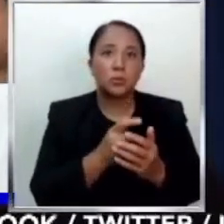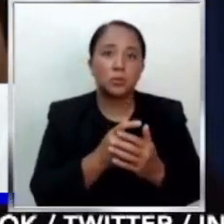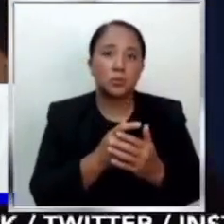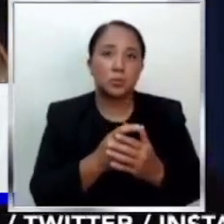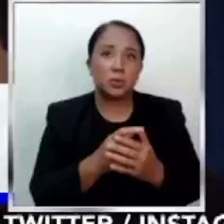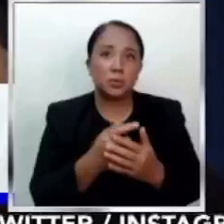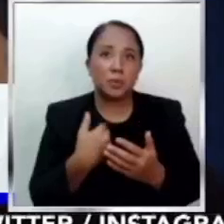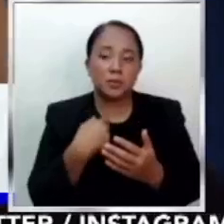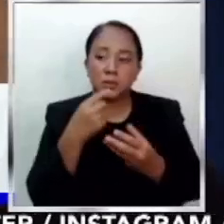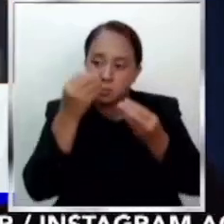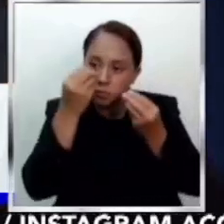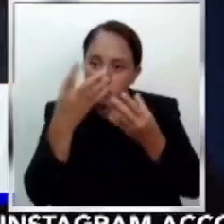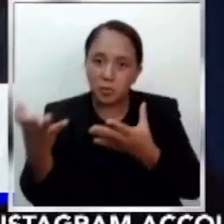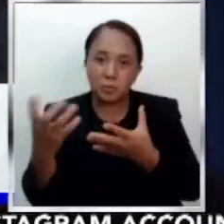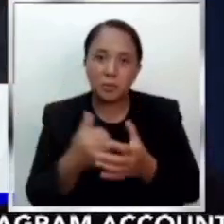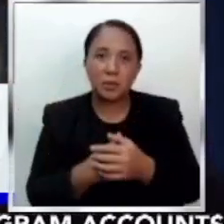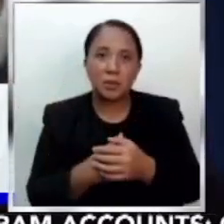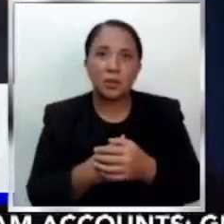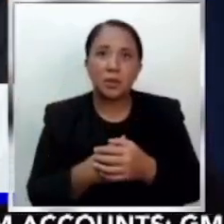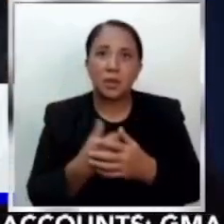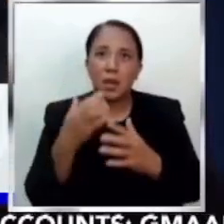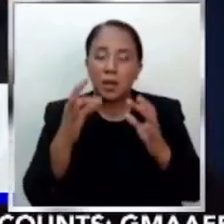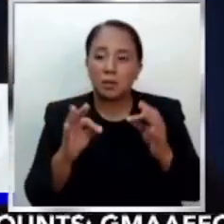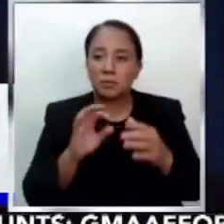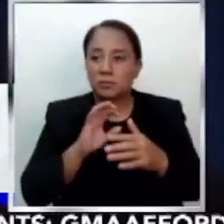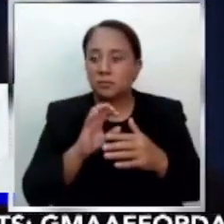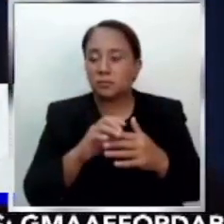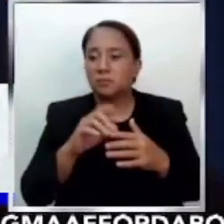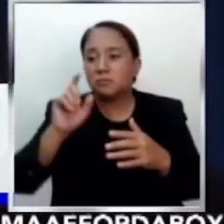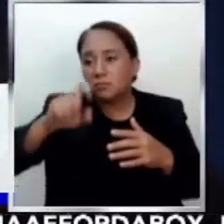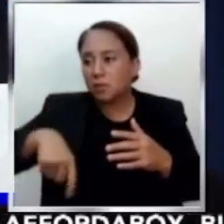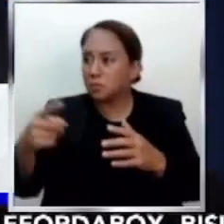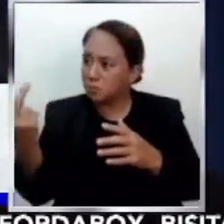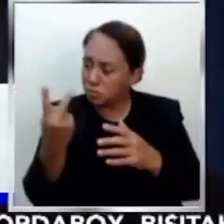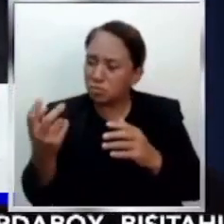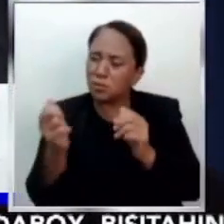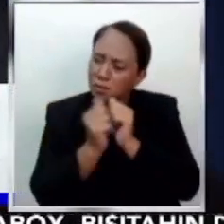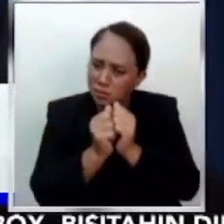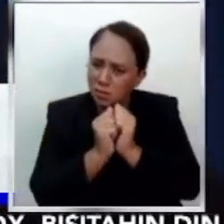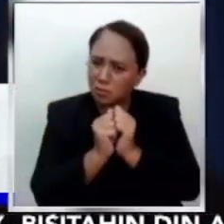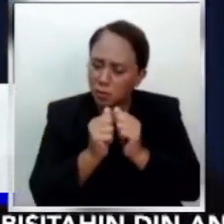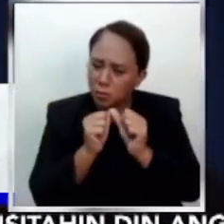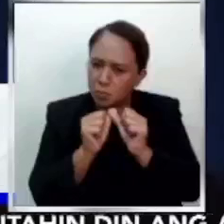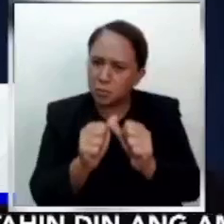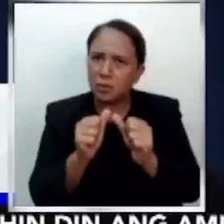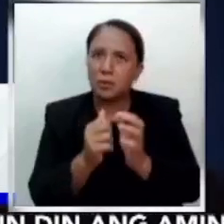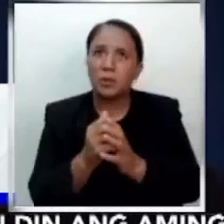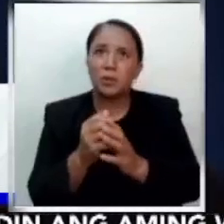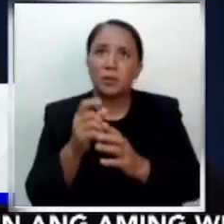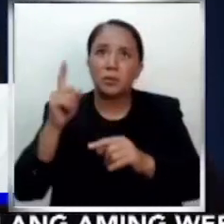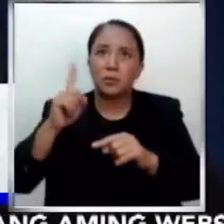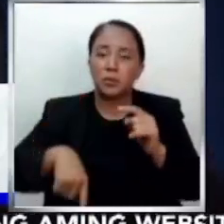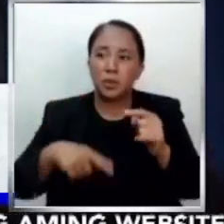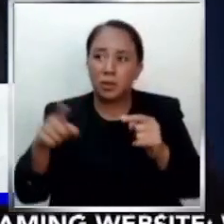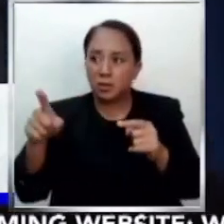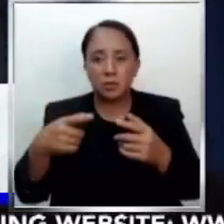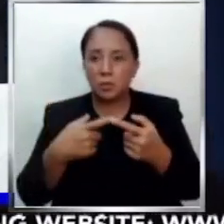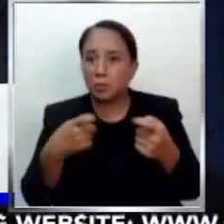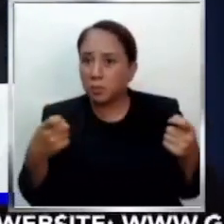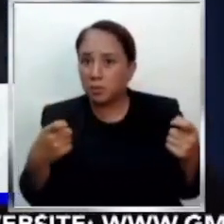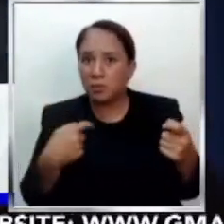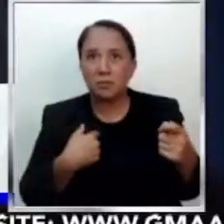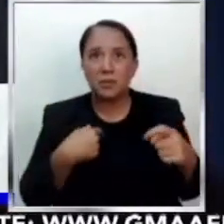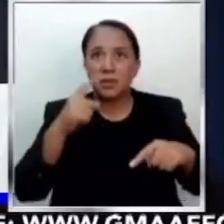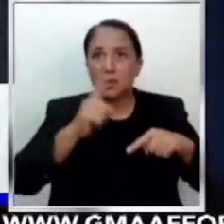Bato, partner, at the end of the day, dapat magkasama tayo kasi hindi ka naman pwede sa opposition at hindi din ako pupunta sa